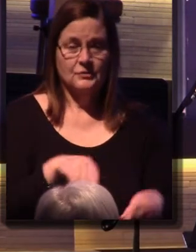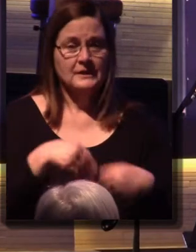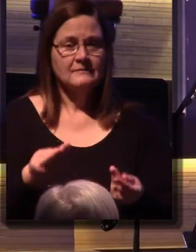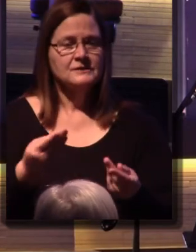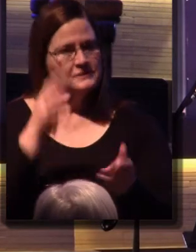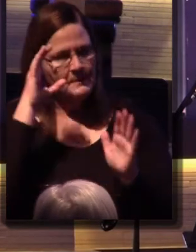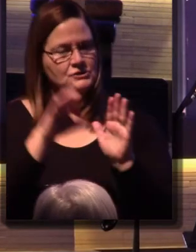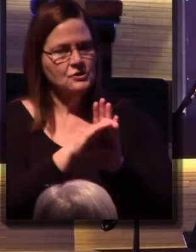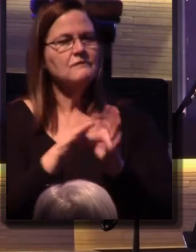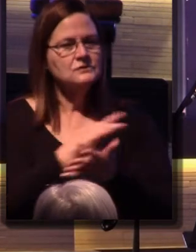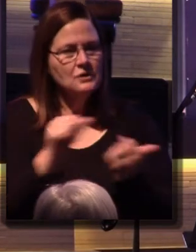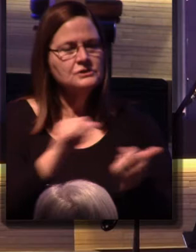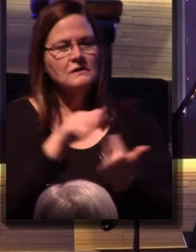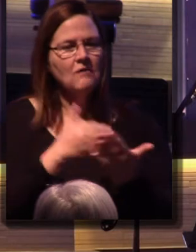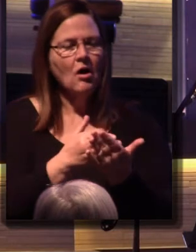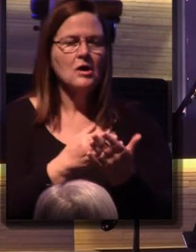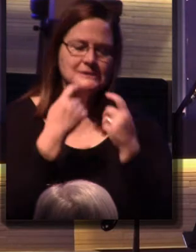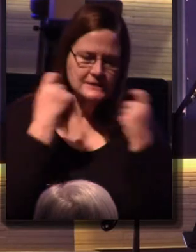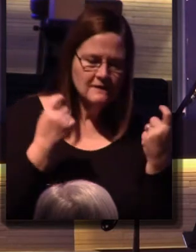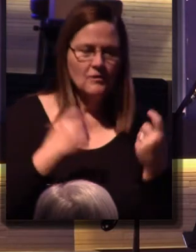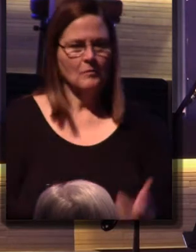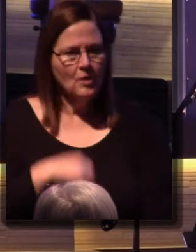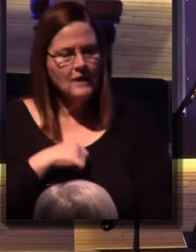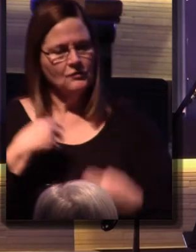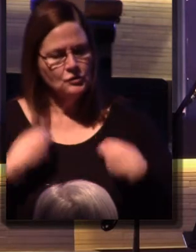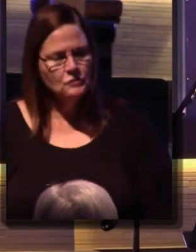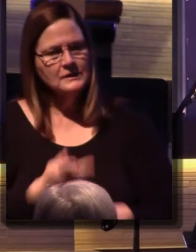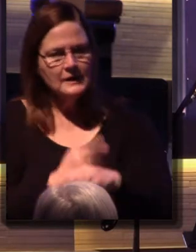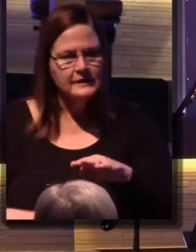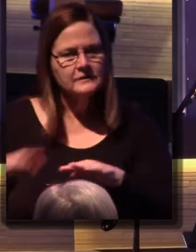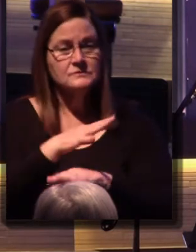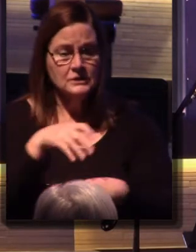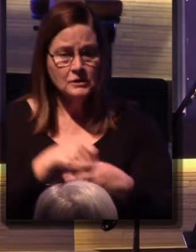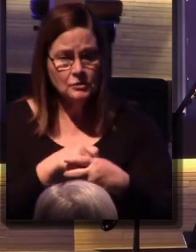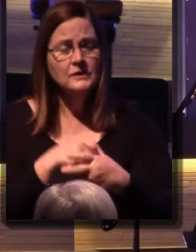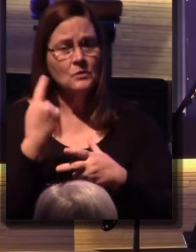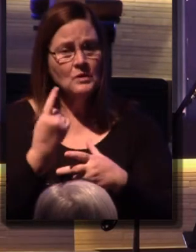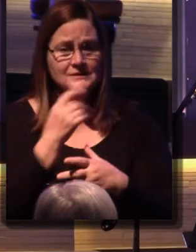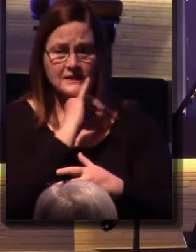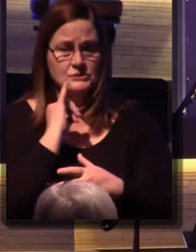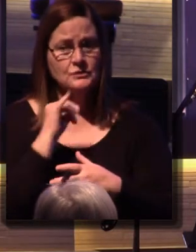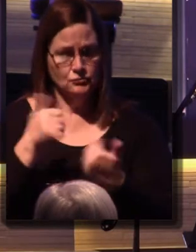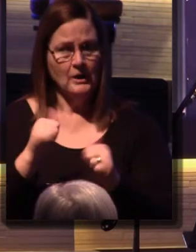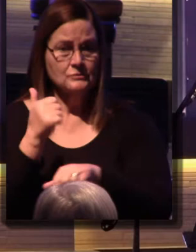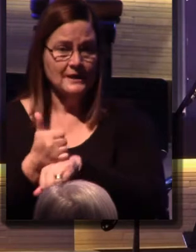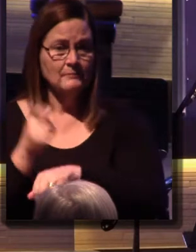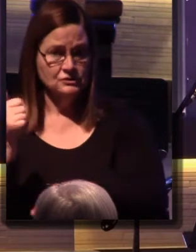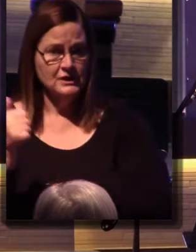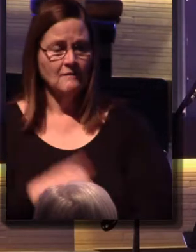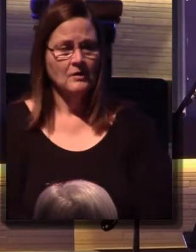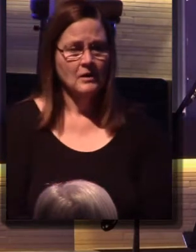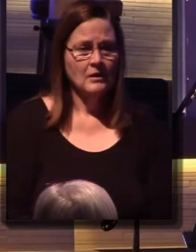gives this picture of the destruction of all sinful, prideful human kingdoms, including the ones that Israel